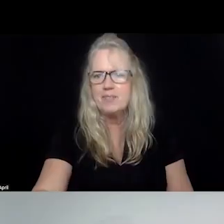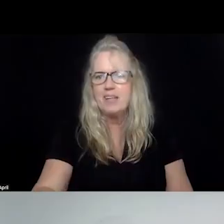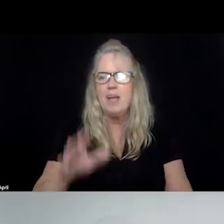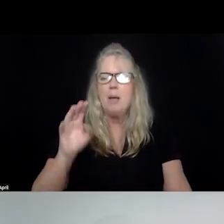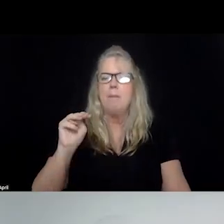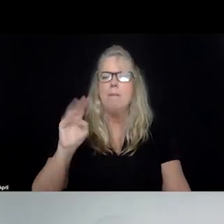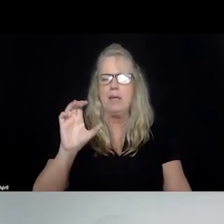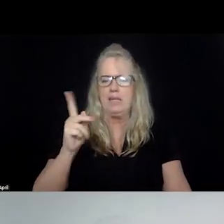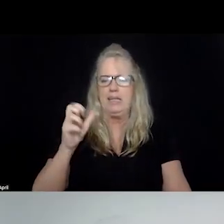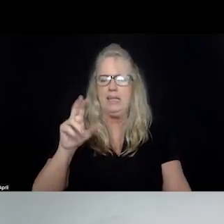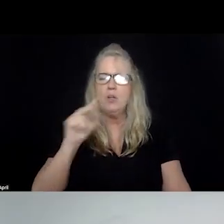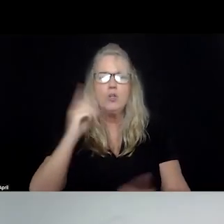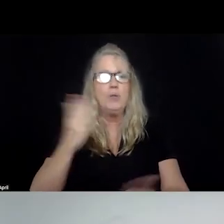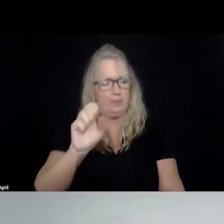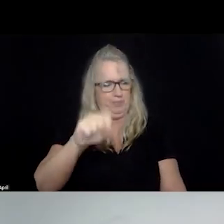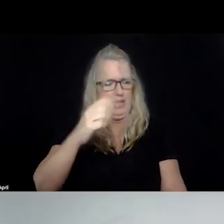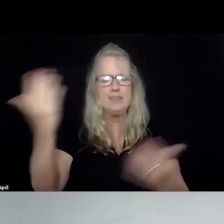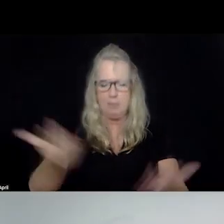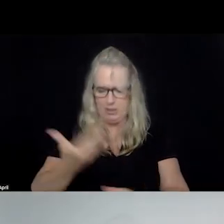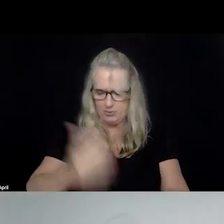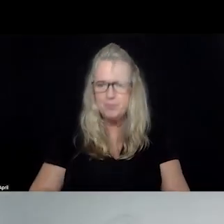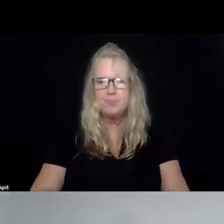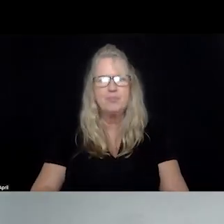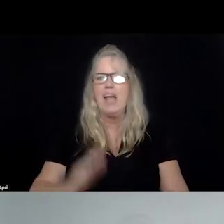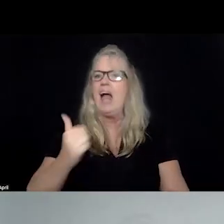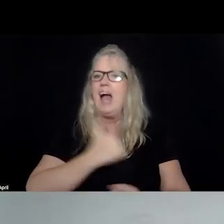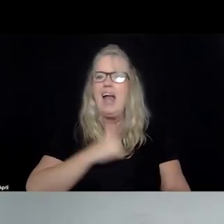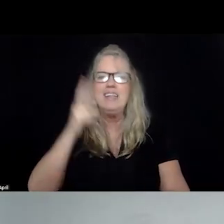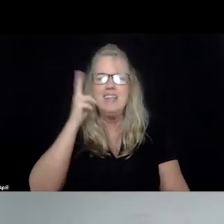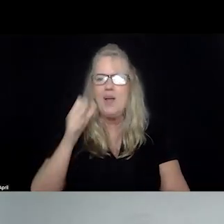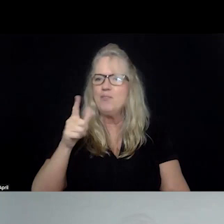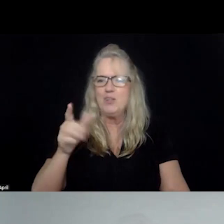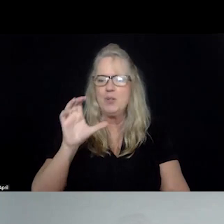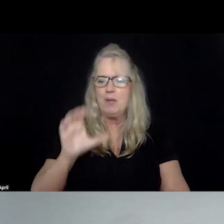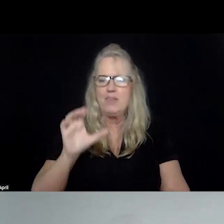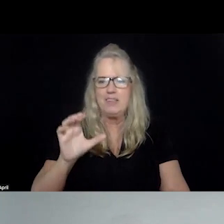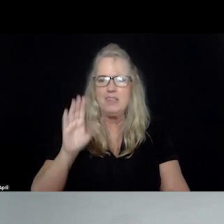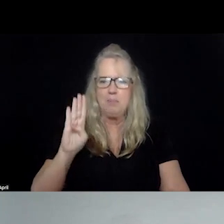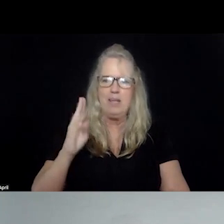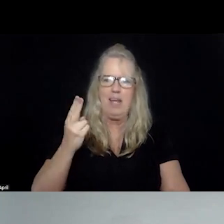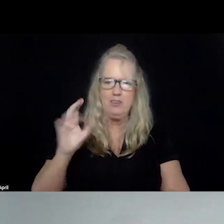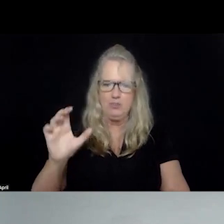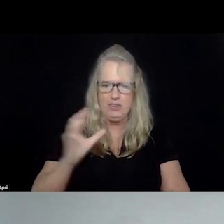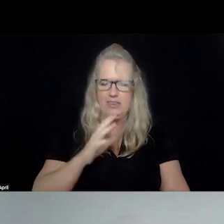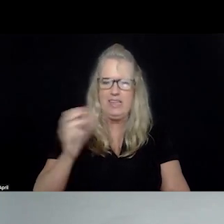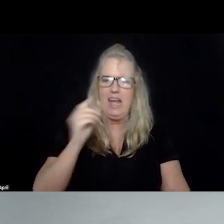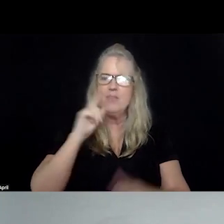much. And I loved hearing about the CCBHCs and the connection to